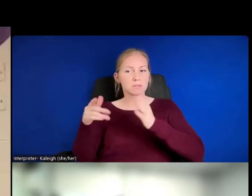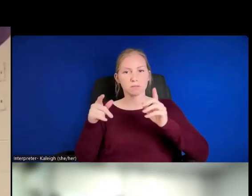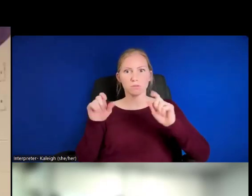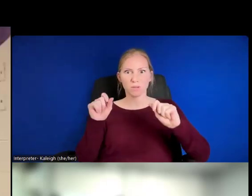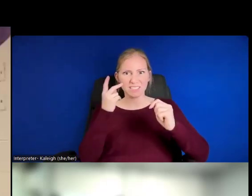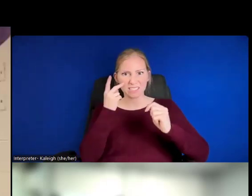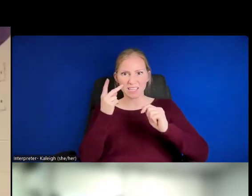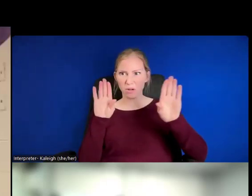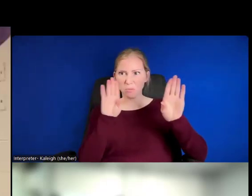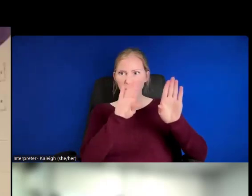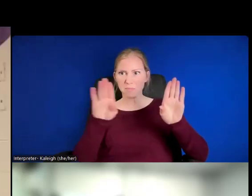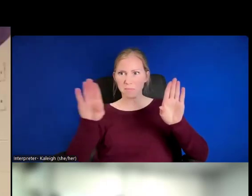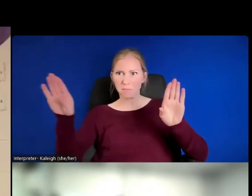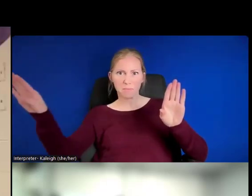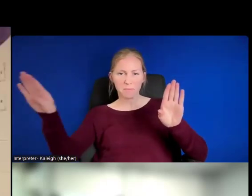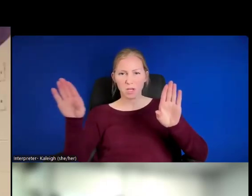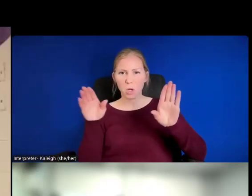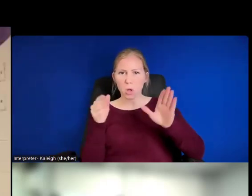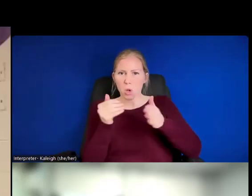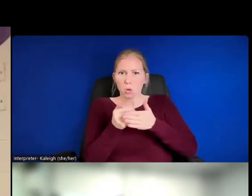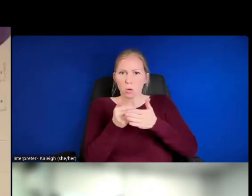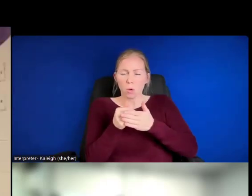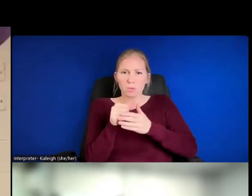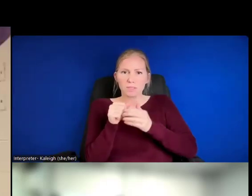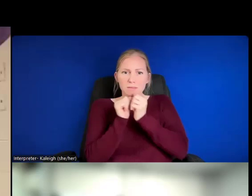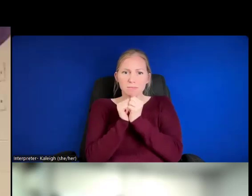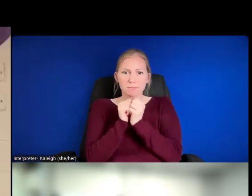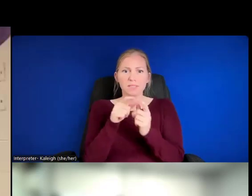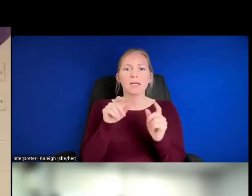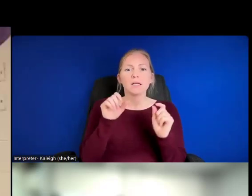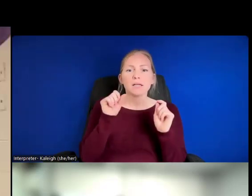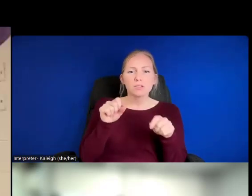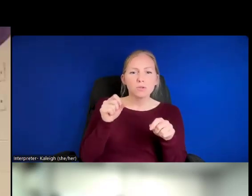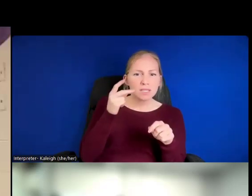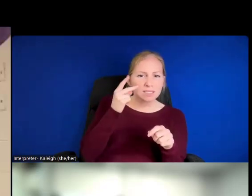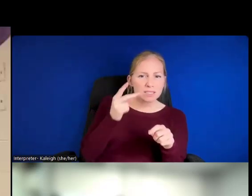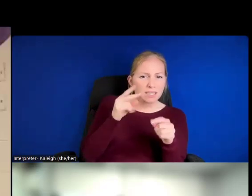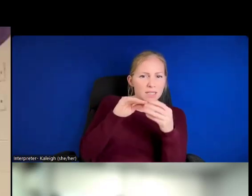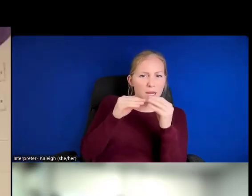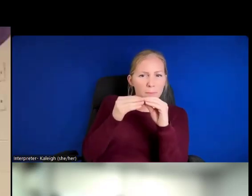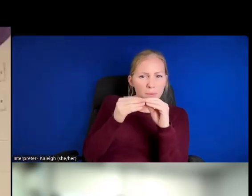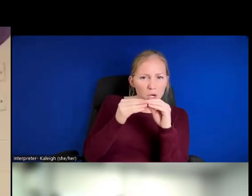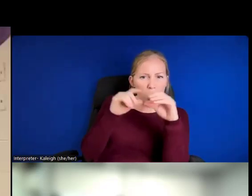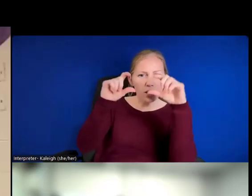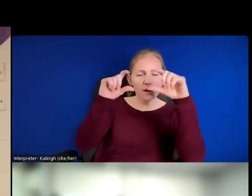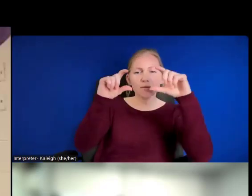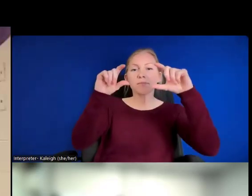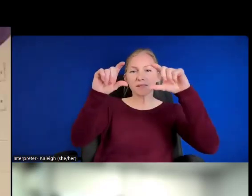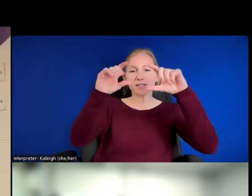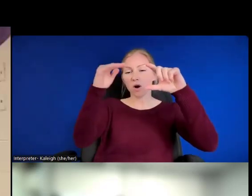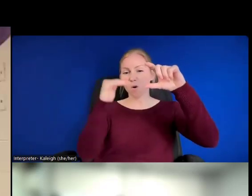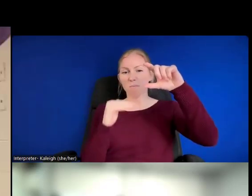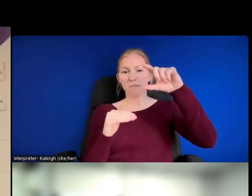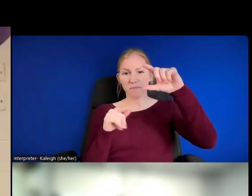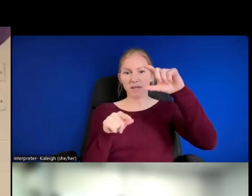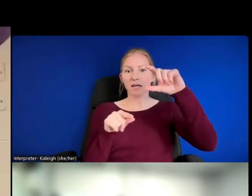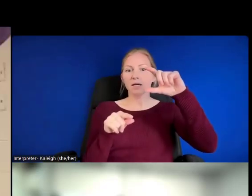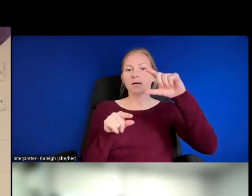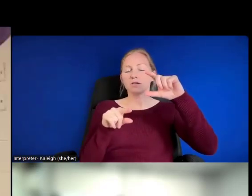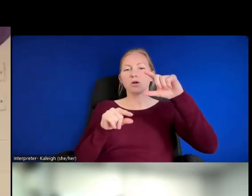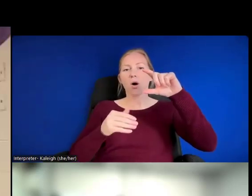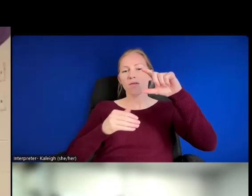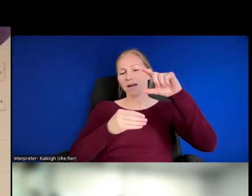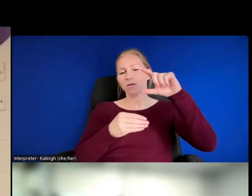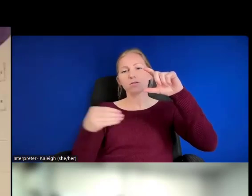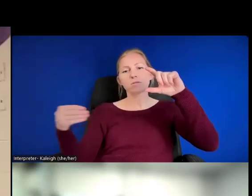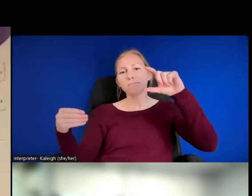You can also see a little bit below the number on the door, these metal wickets that can be opened to hand food to patients if they're